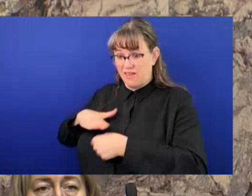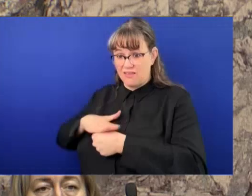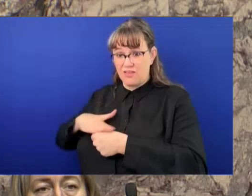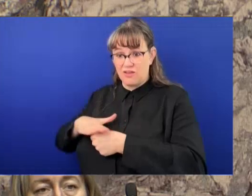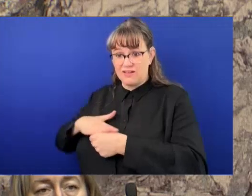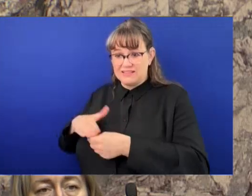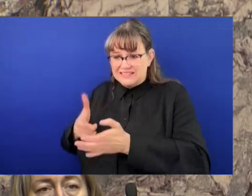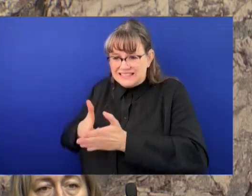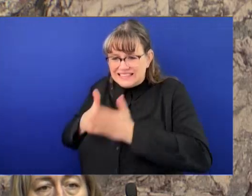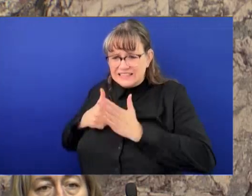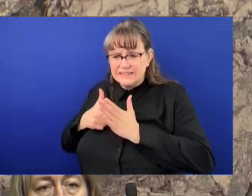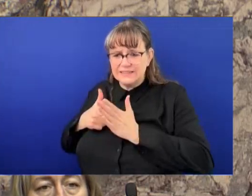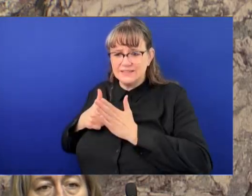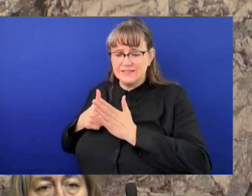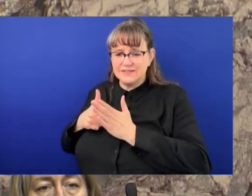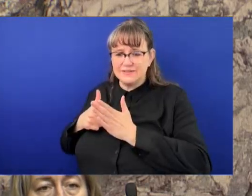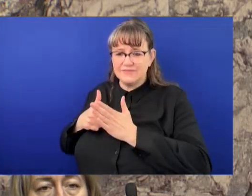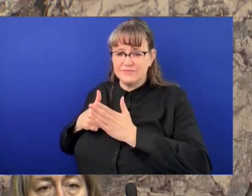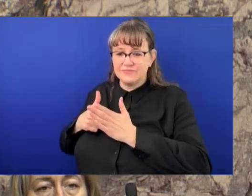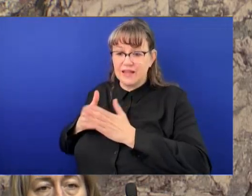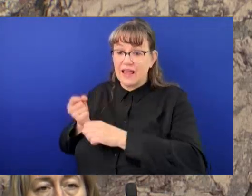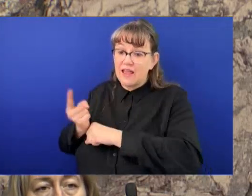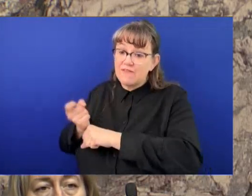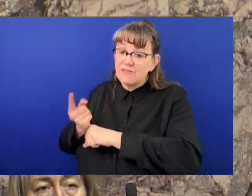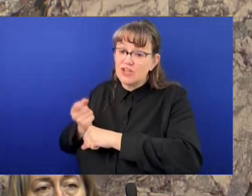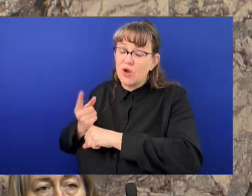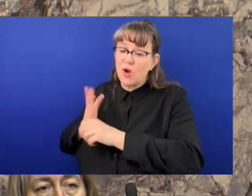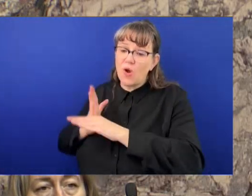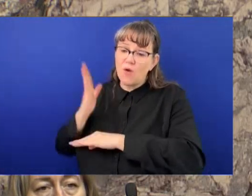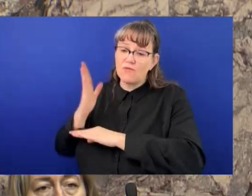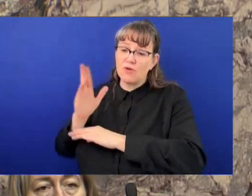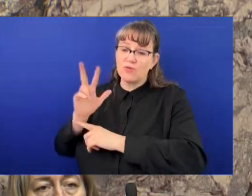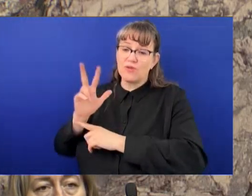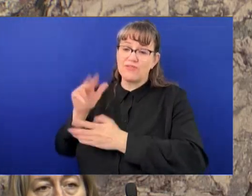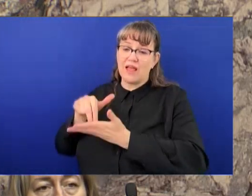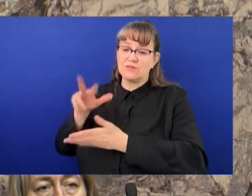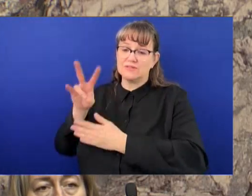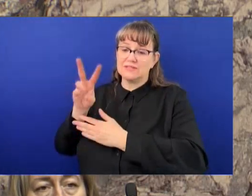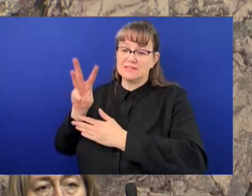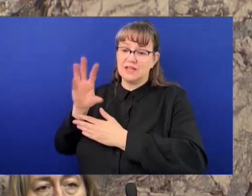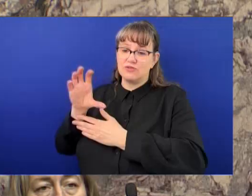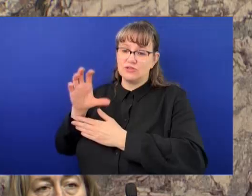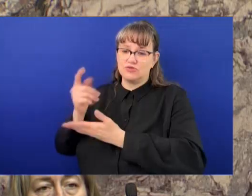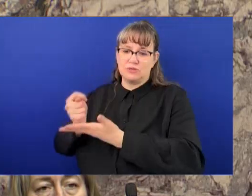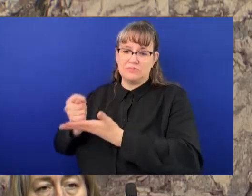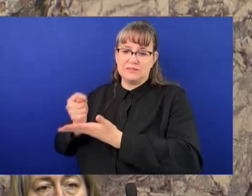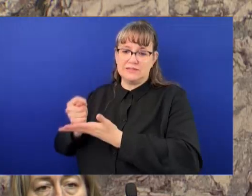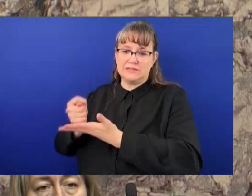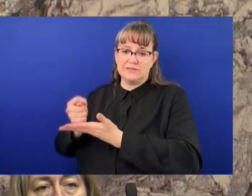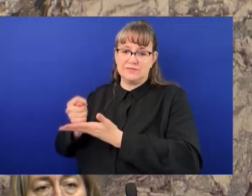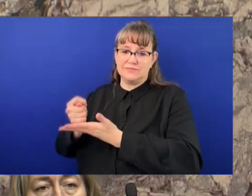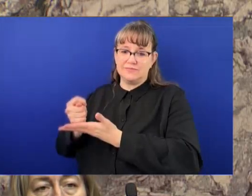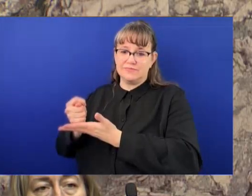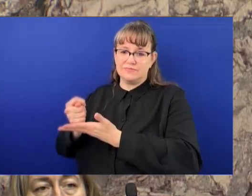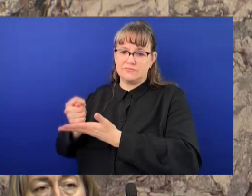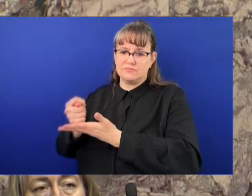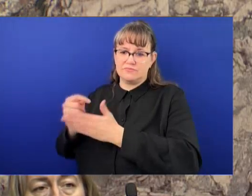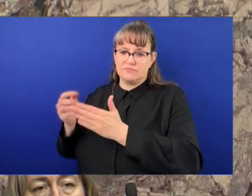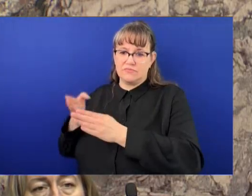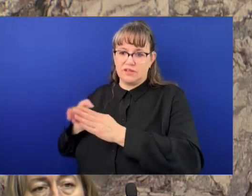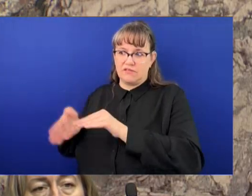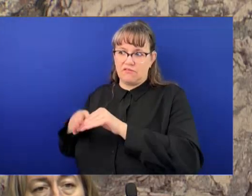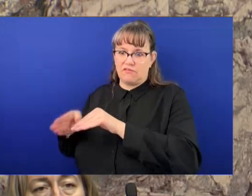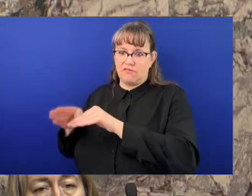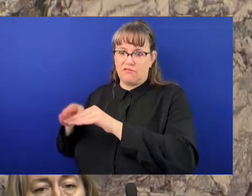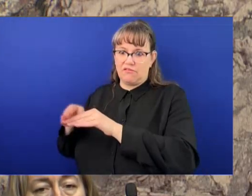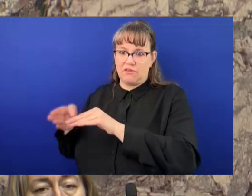every single year. And that number is just climbing. Yet this government refuses to provide the care that the Kootenay families desperately need.